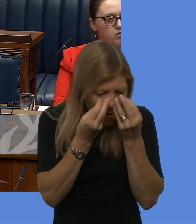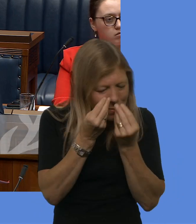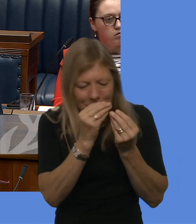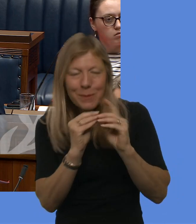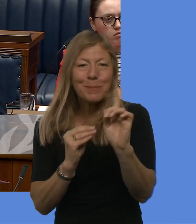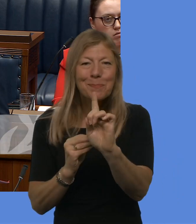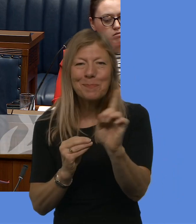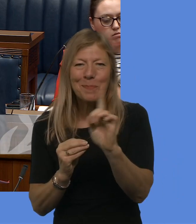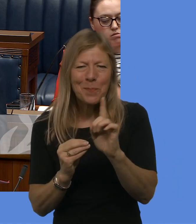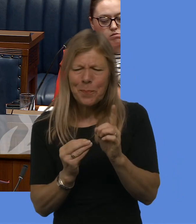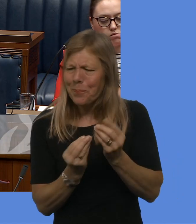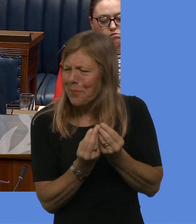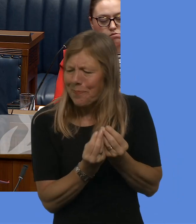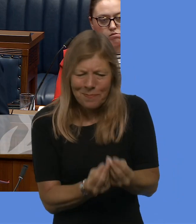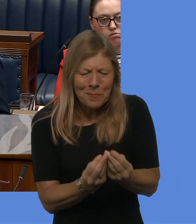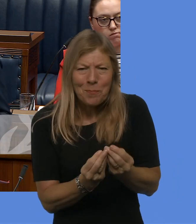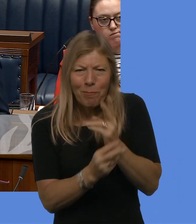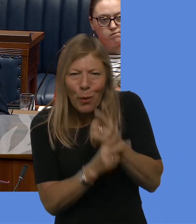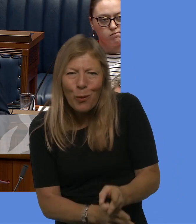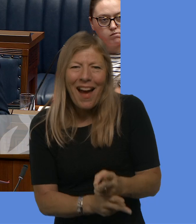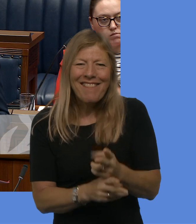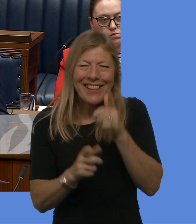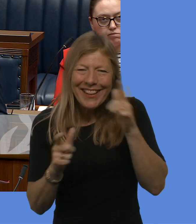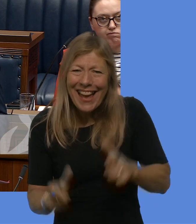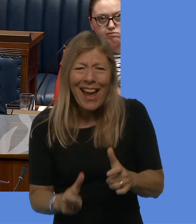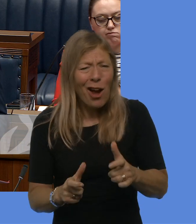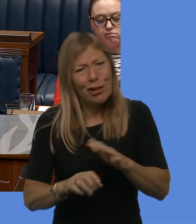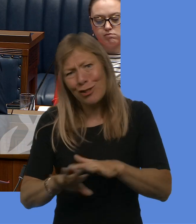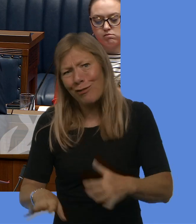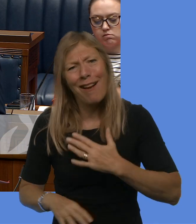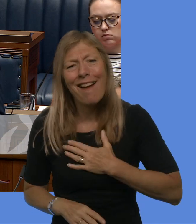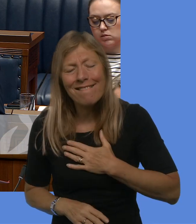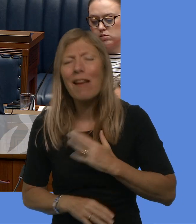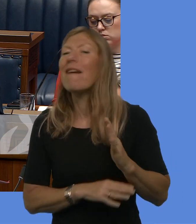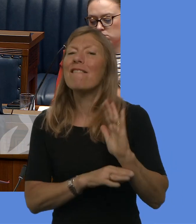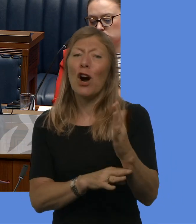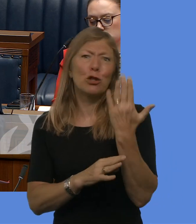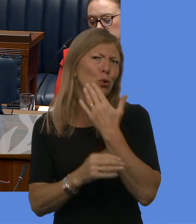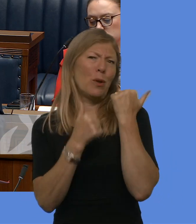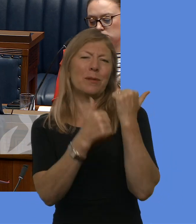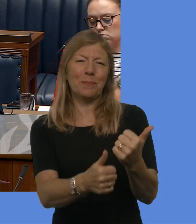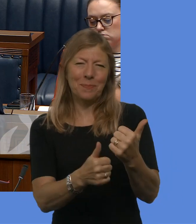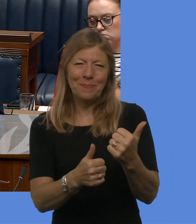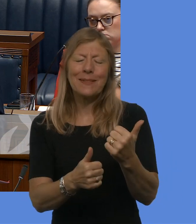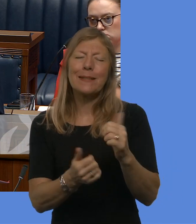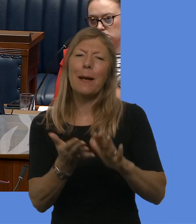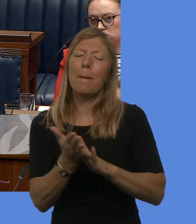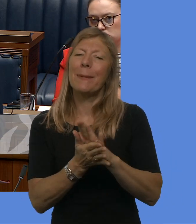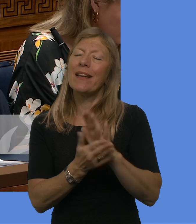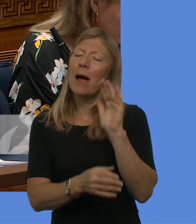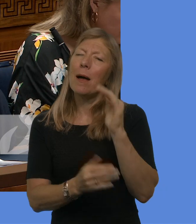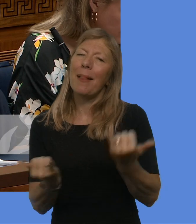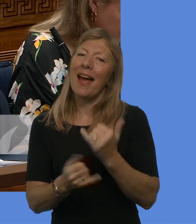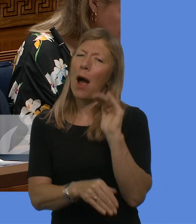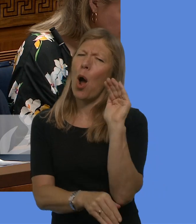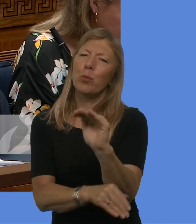how to protect them. So the Forest Schools is a good initiative. But it speaks to the issue of outdoor play. And so within the